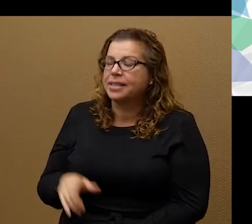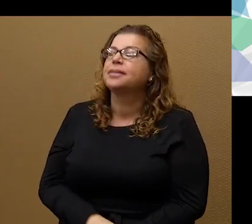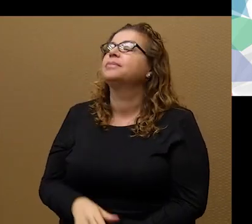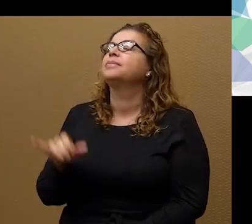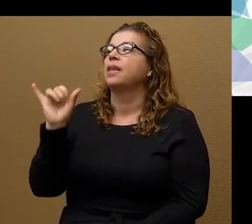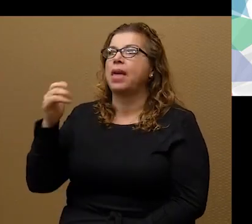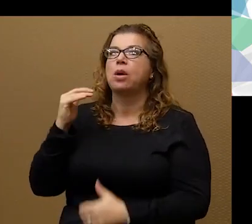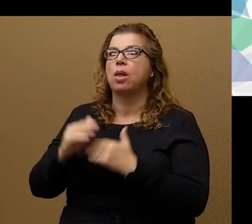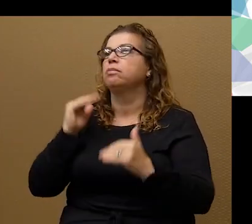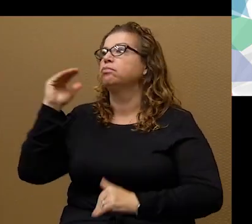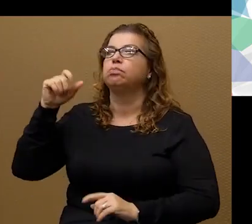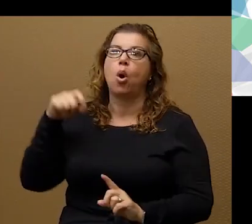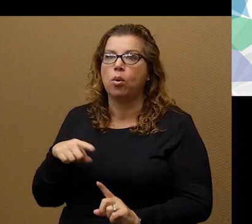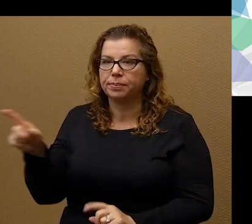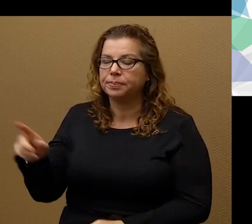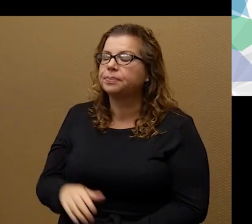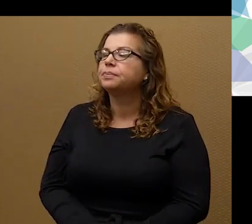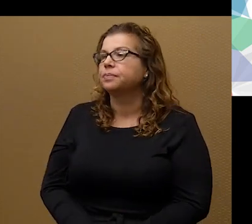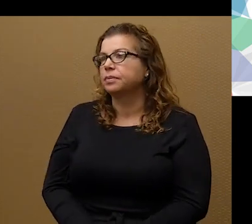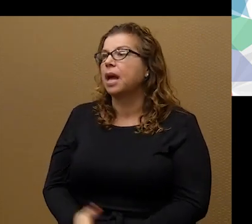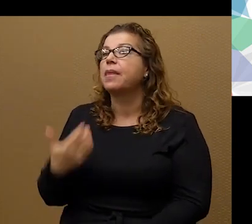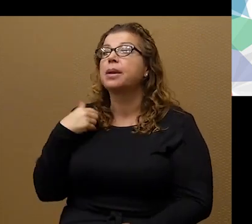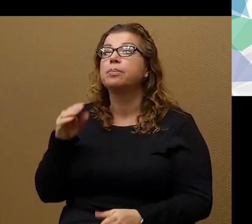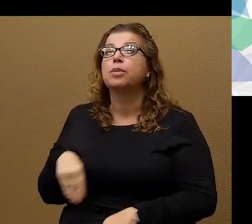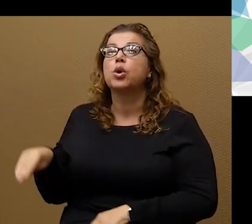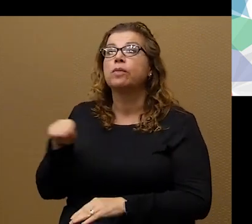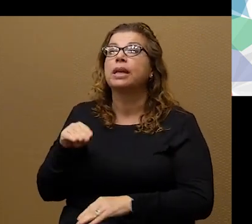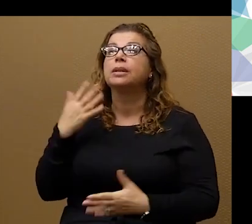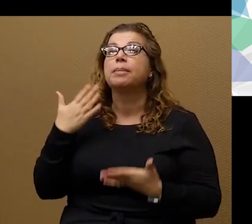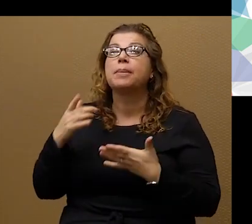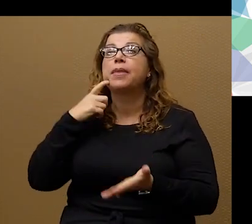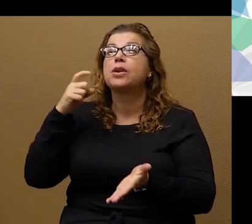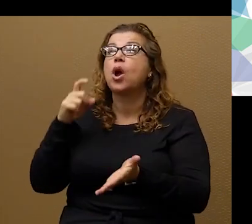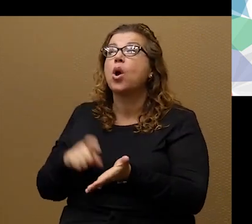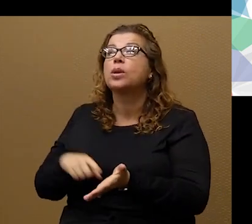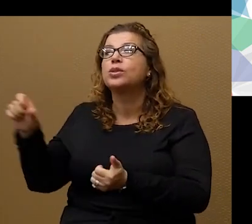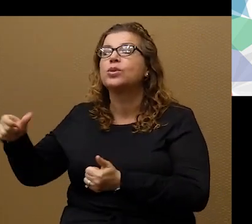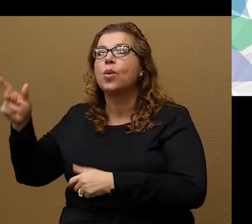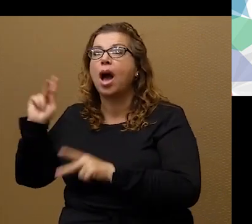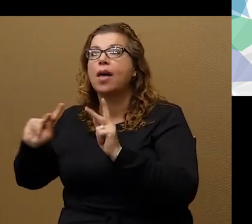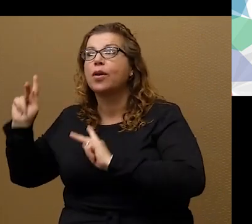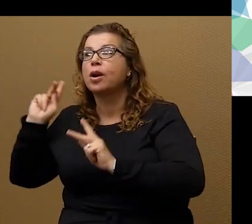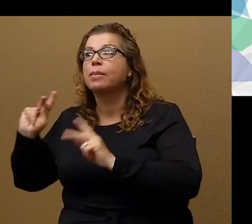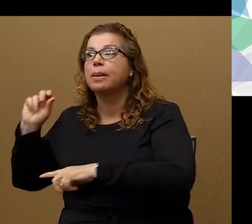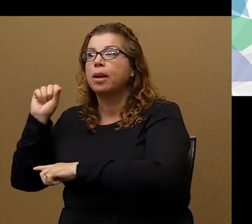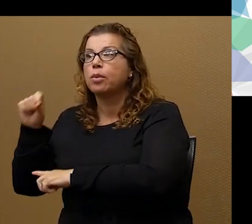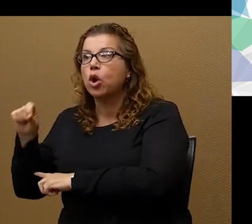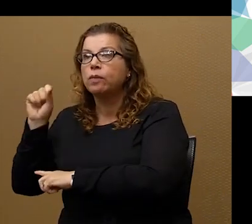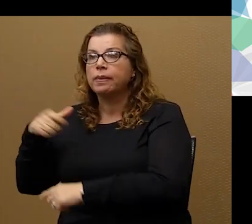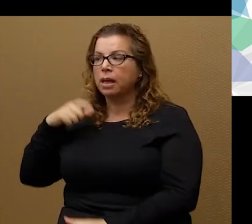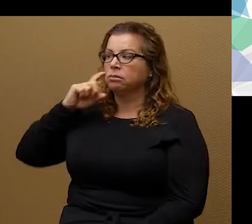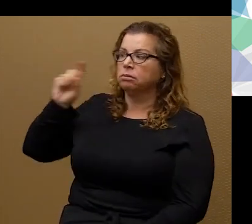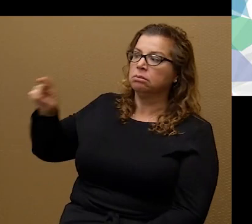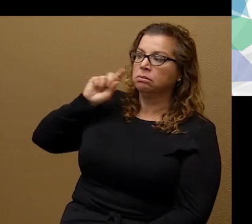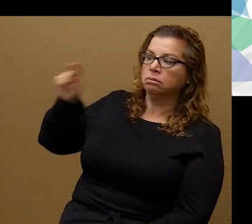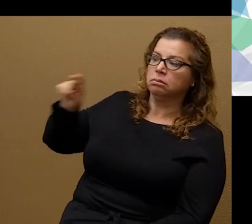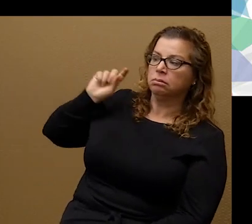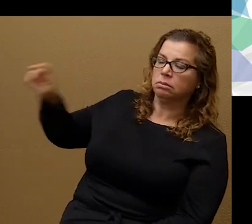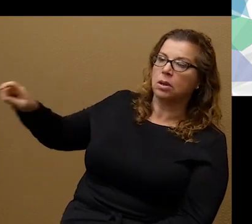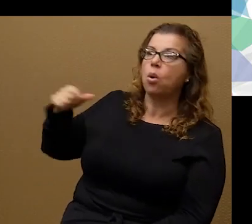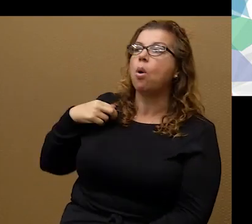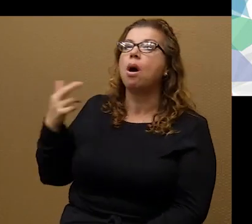trigger something for them. And movement. They might be sensitive to people moving, their own movement.